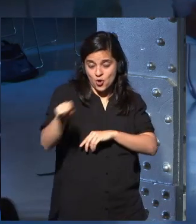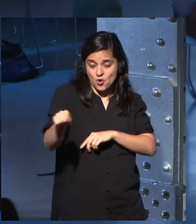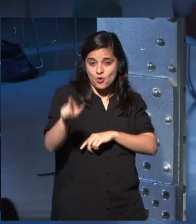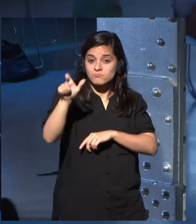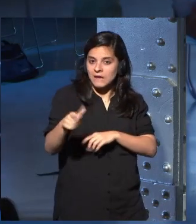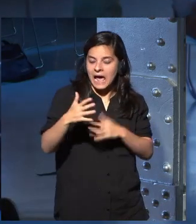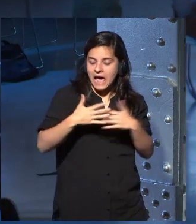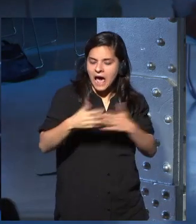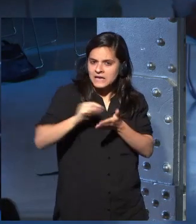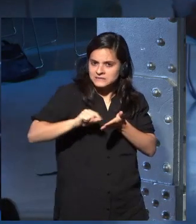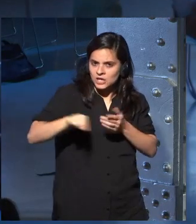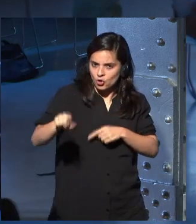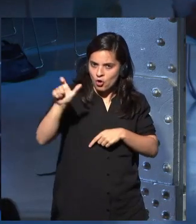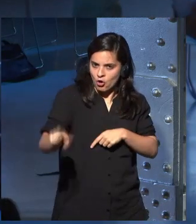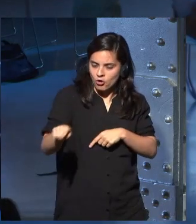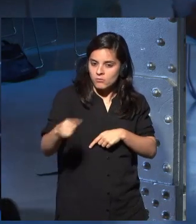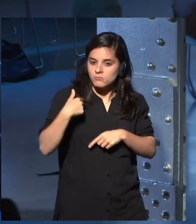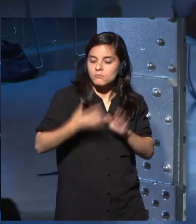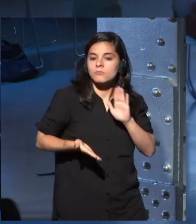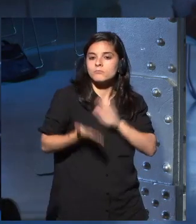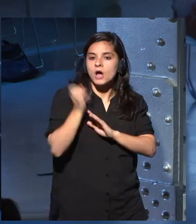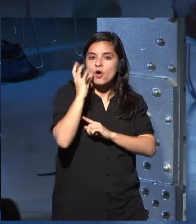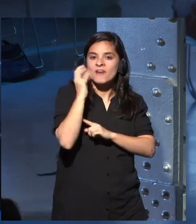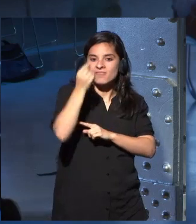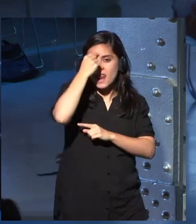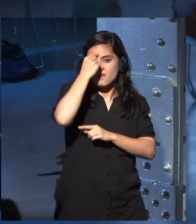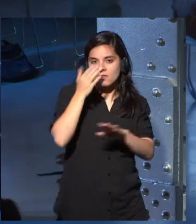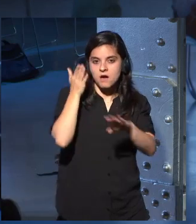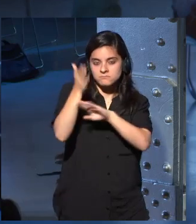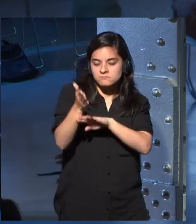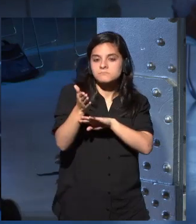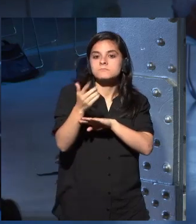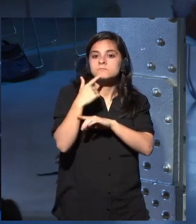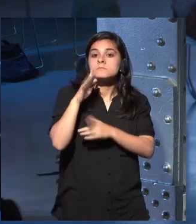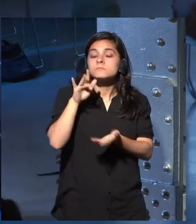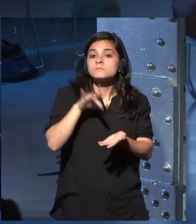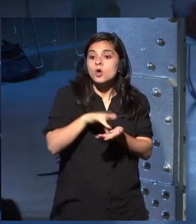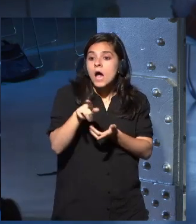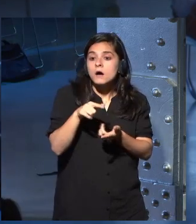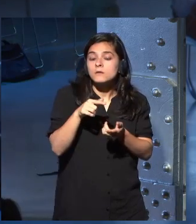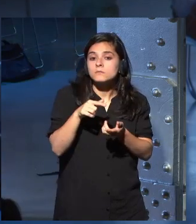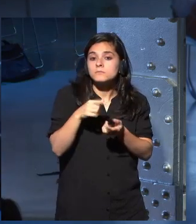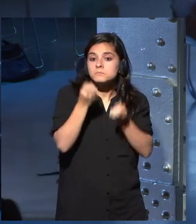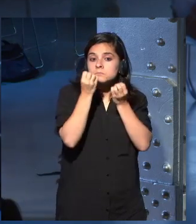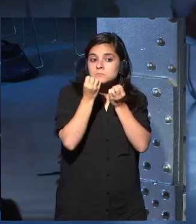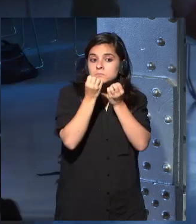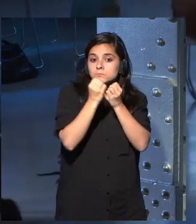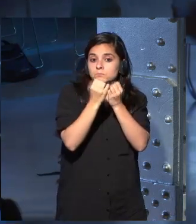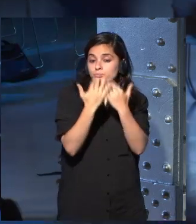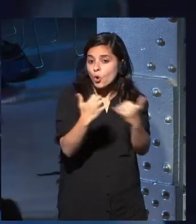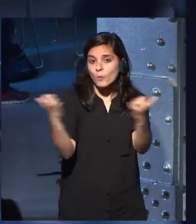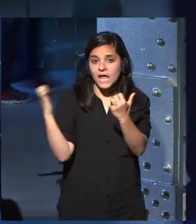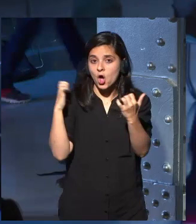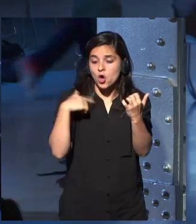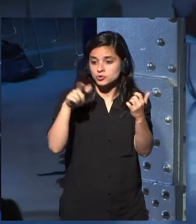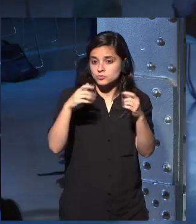India, speaking to university audiences, and after one of his lectures, a member of the audience put up his hand and